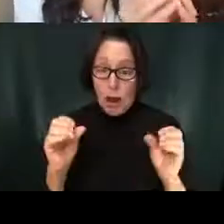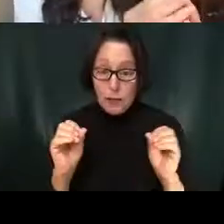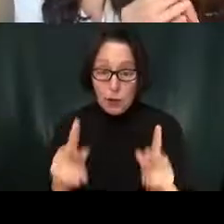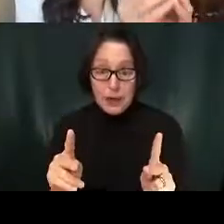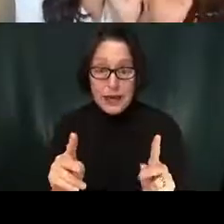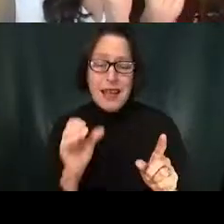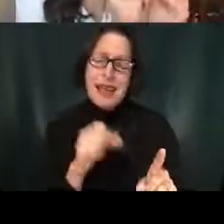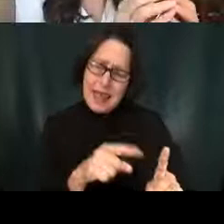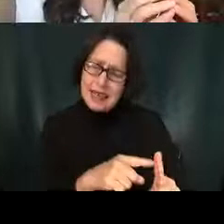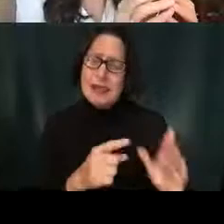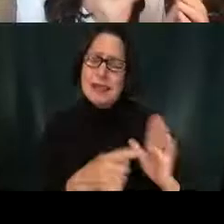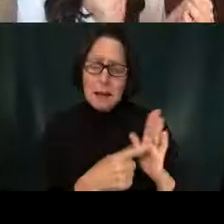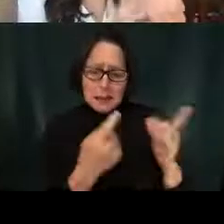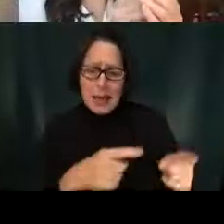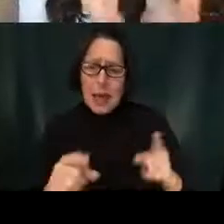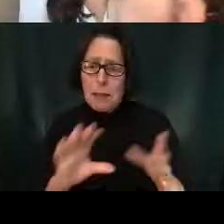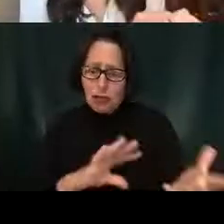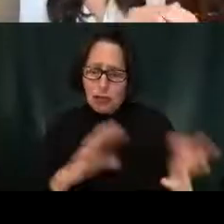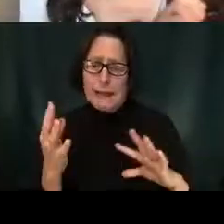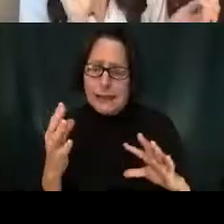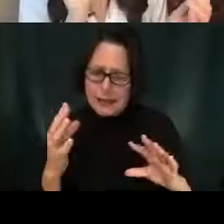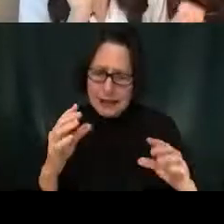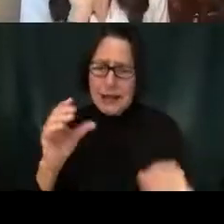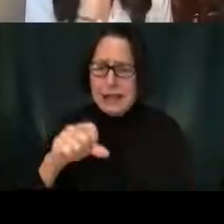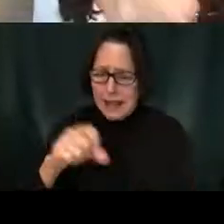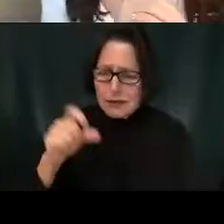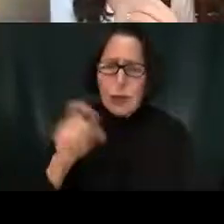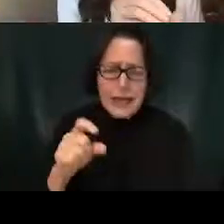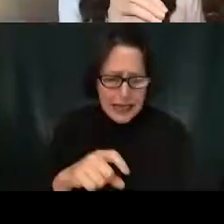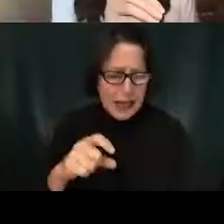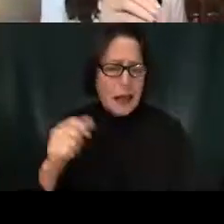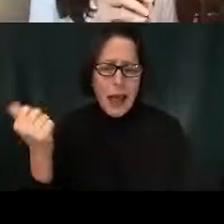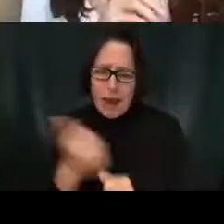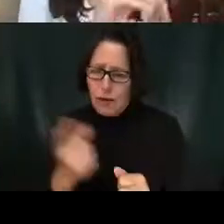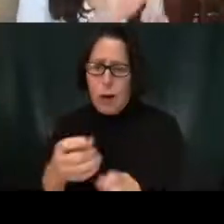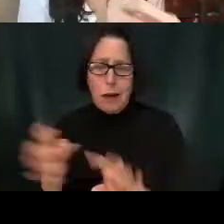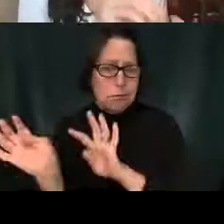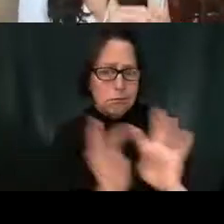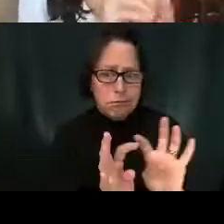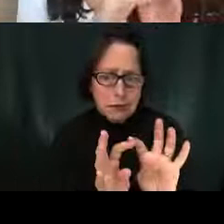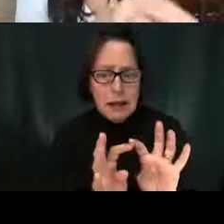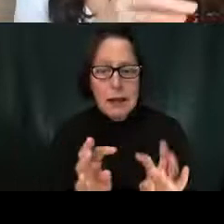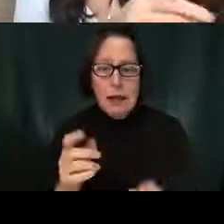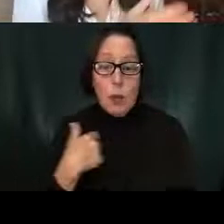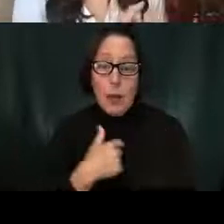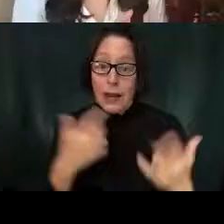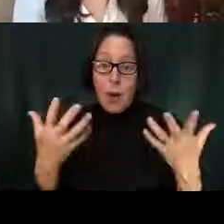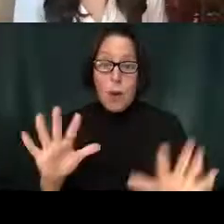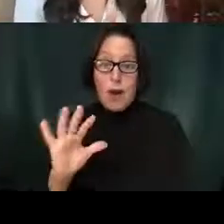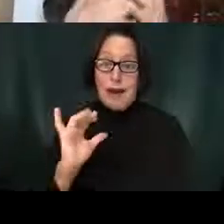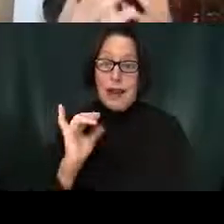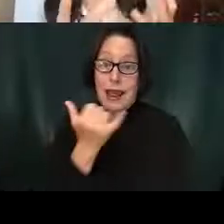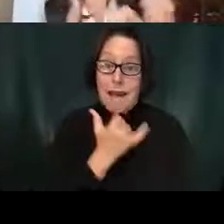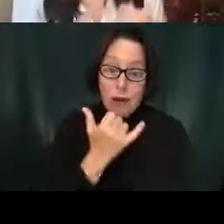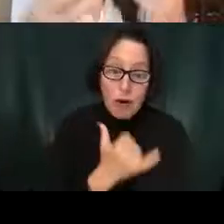definitely crises or situations that need all hands on deck. We obviously don't want an error to hit